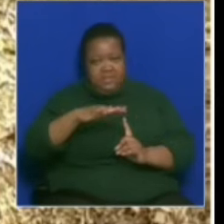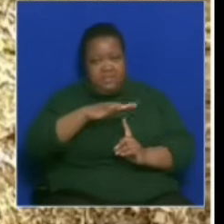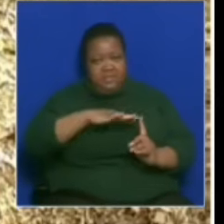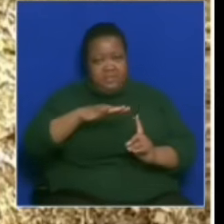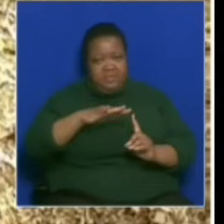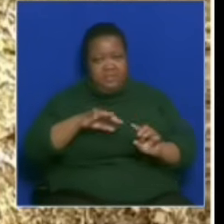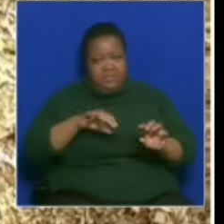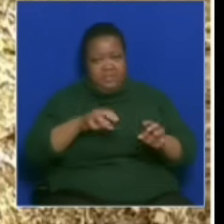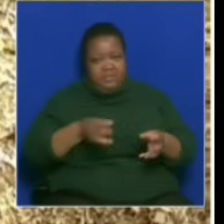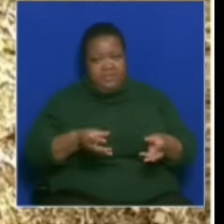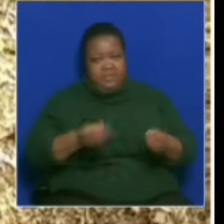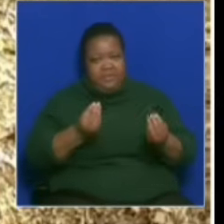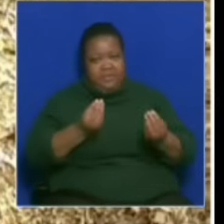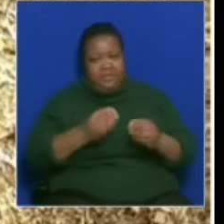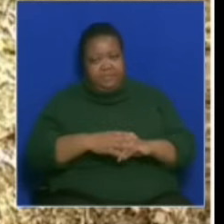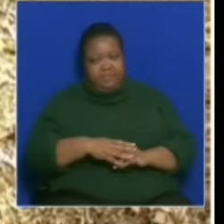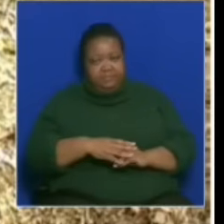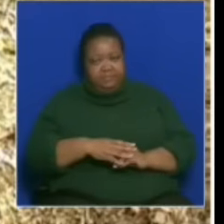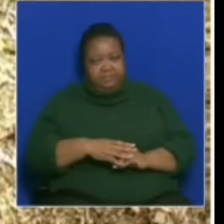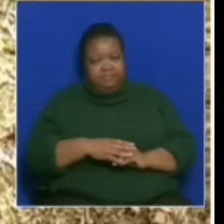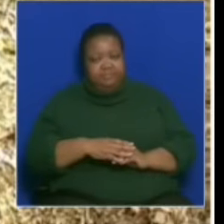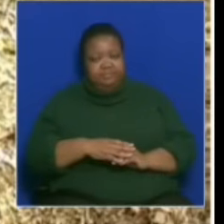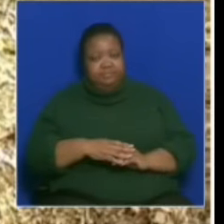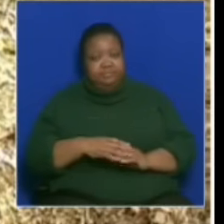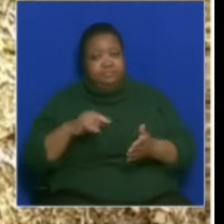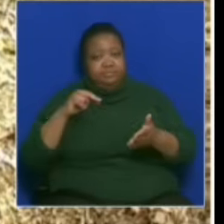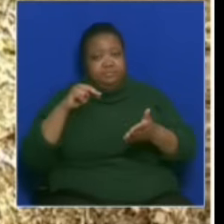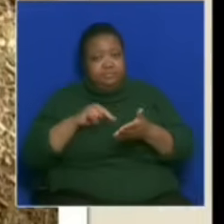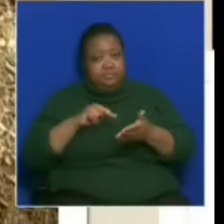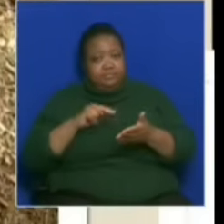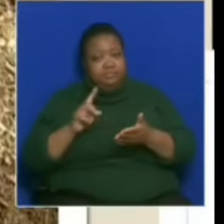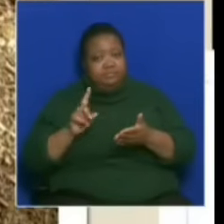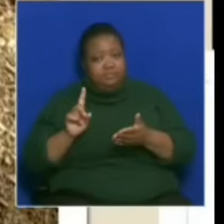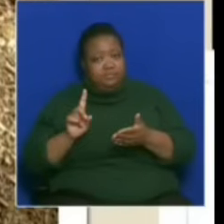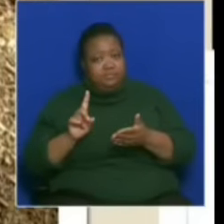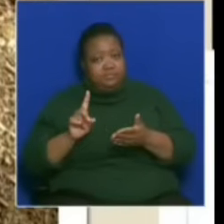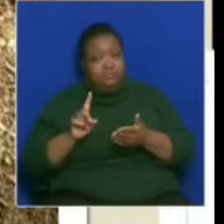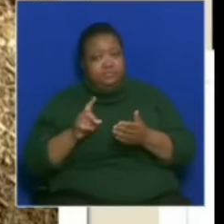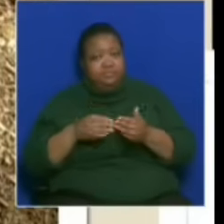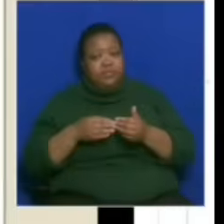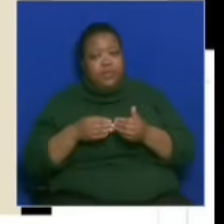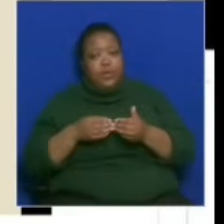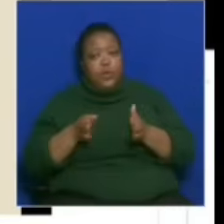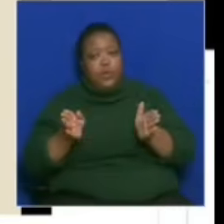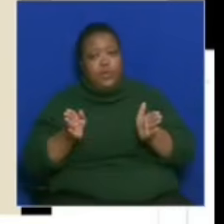If you look at that together with the open box